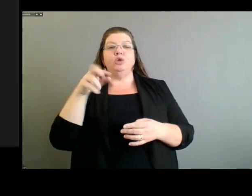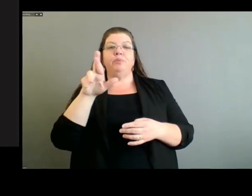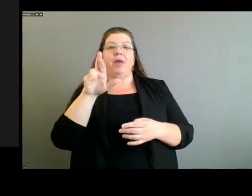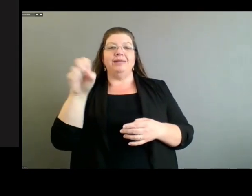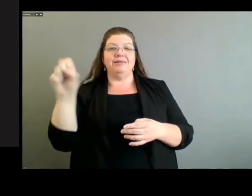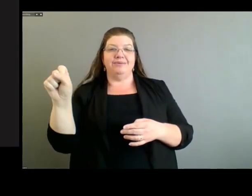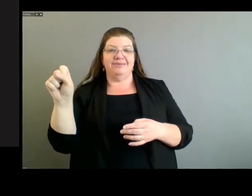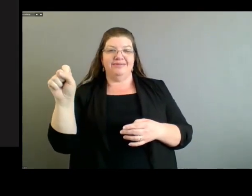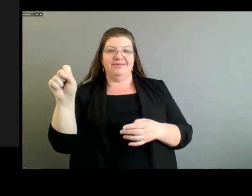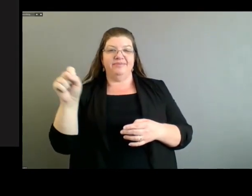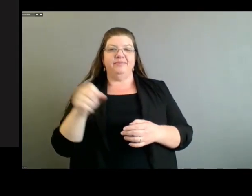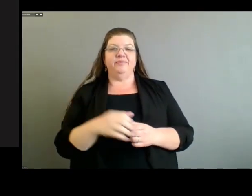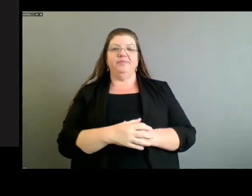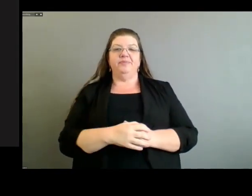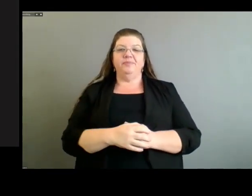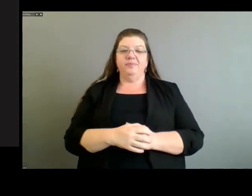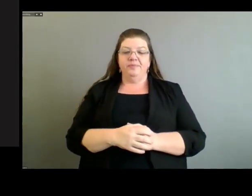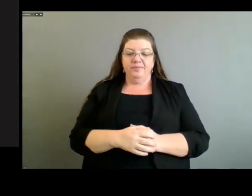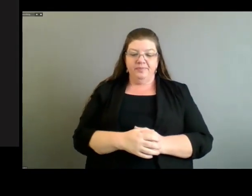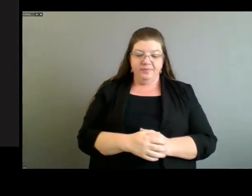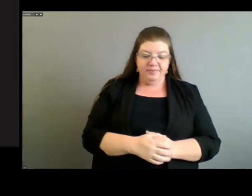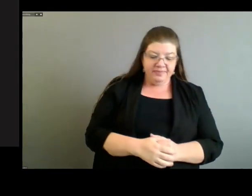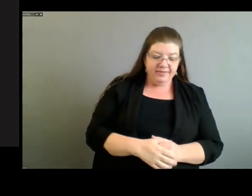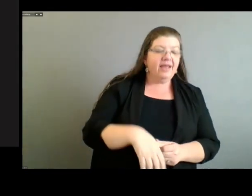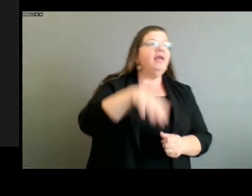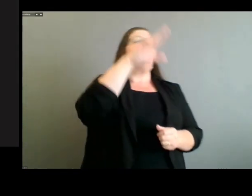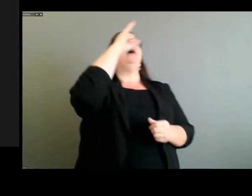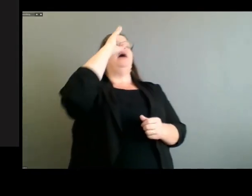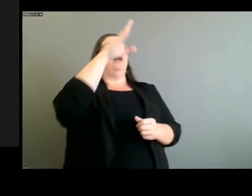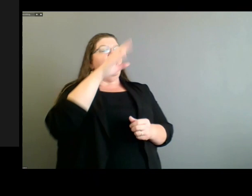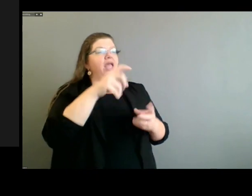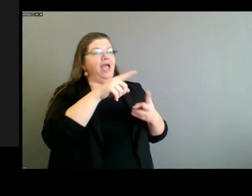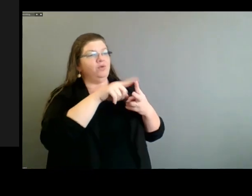Hi there. I have 2 questions.